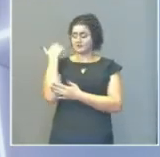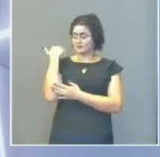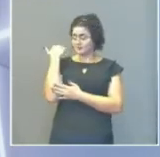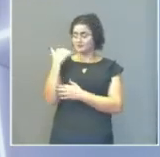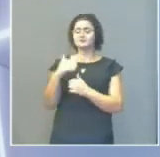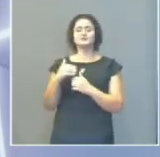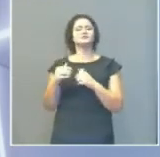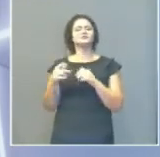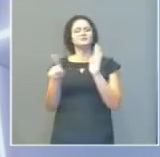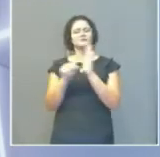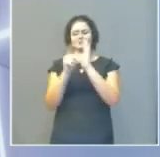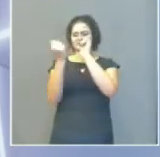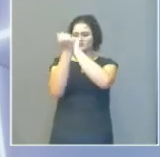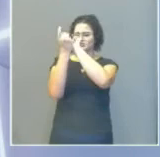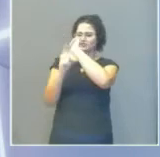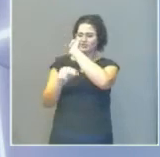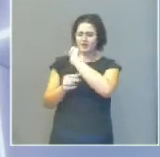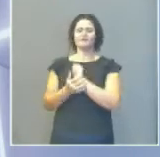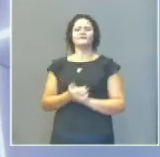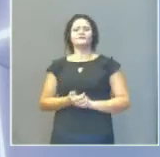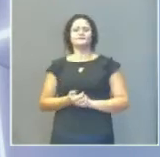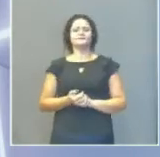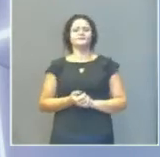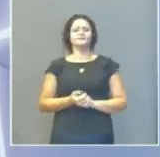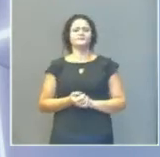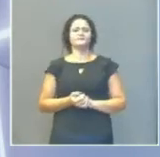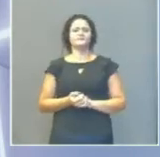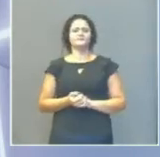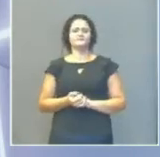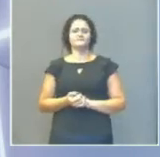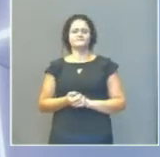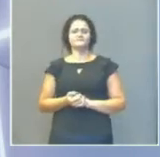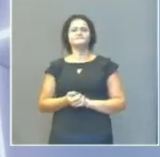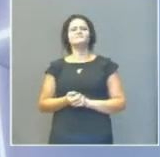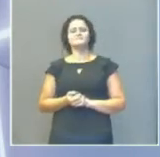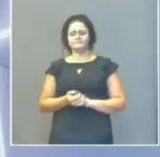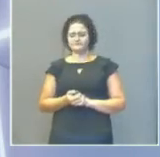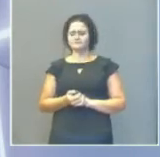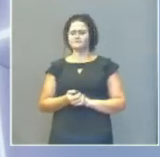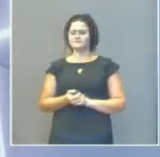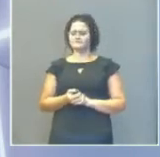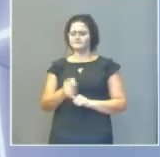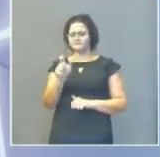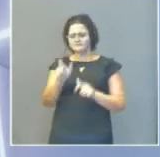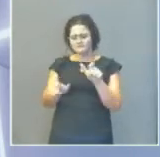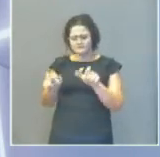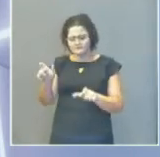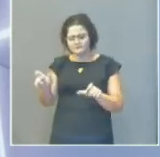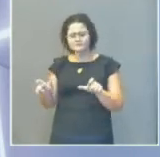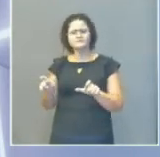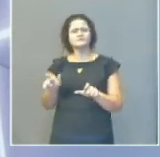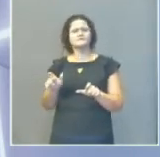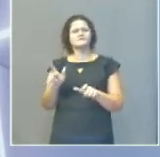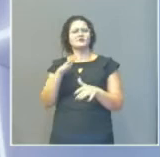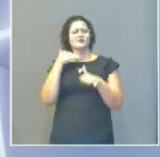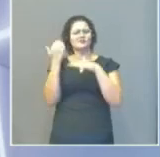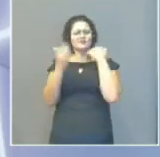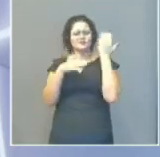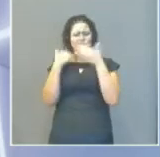expeditions, taking millions of bodies from the Bight of Benin in West